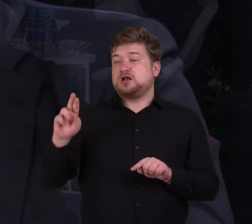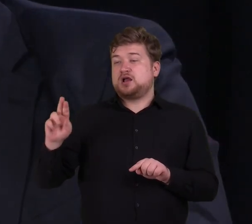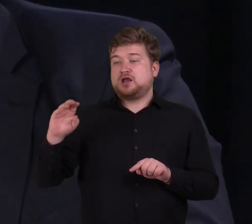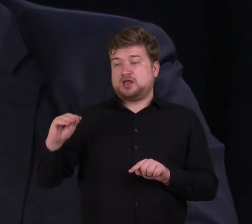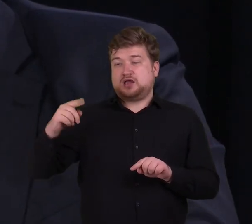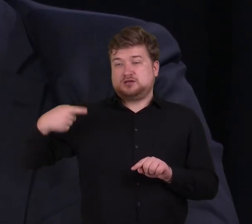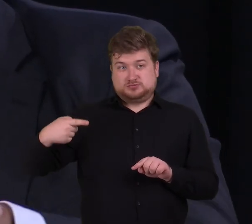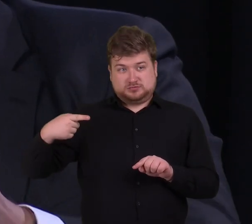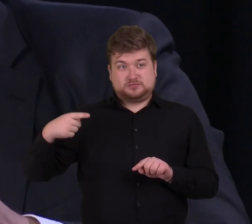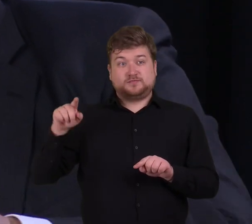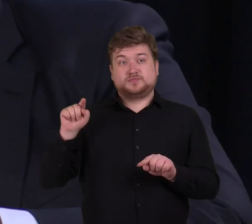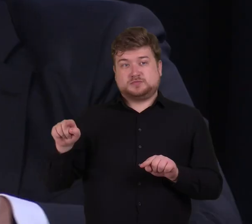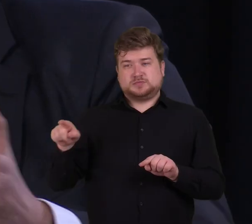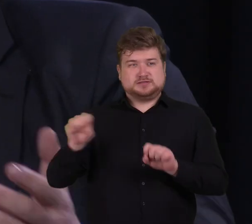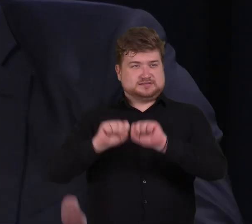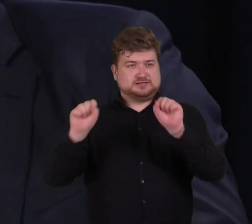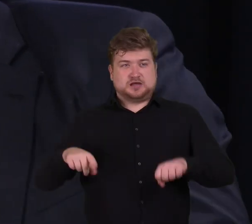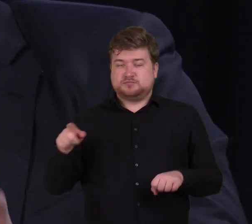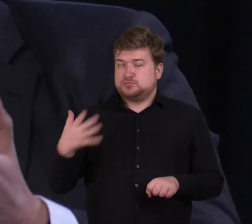regions, cities,